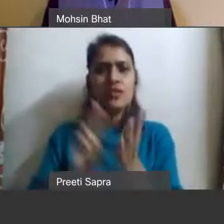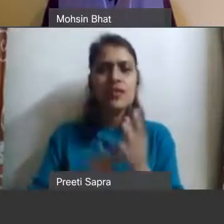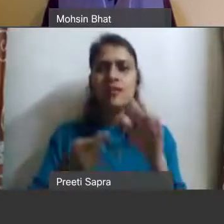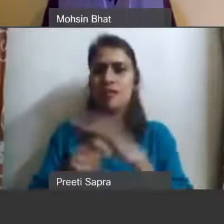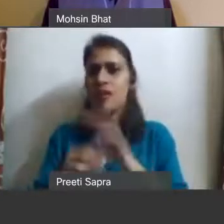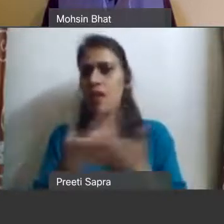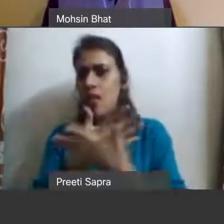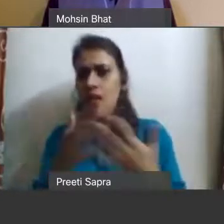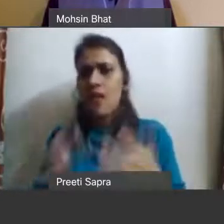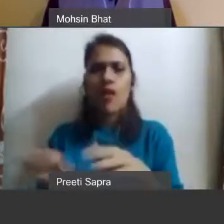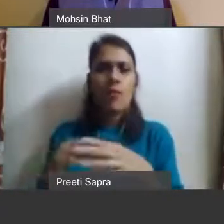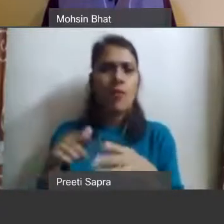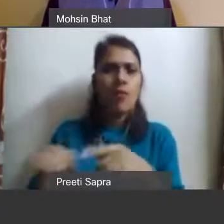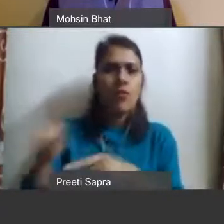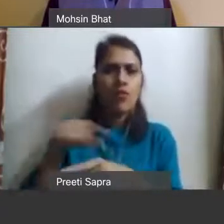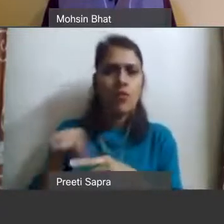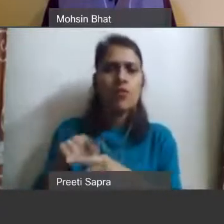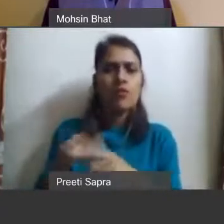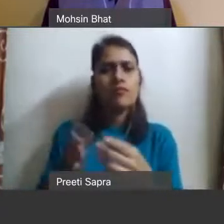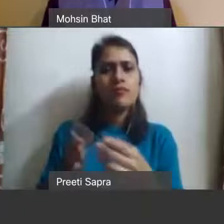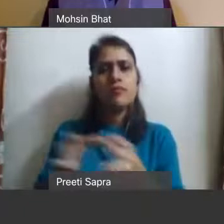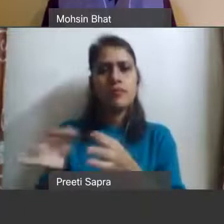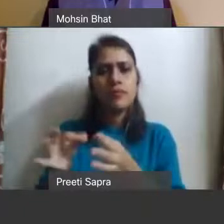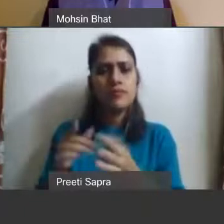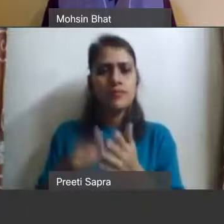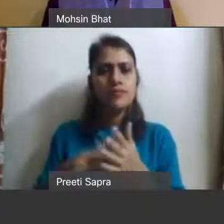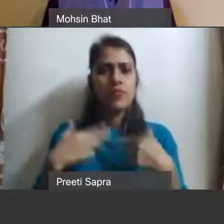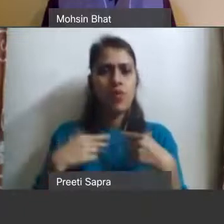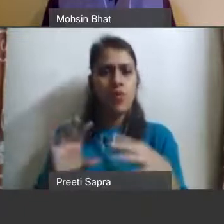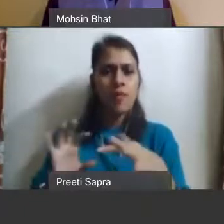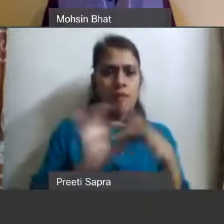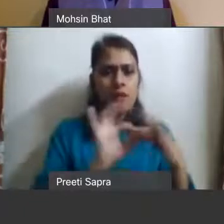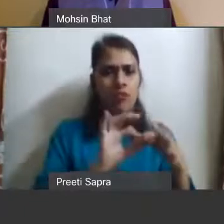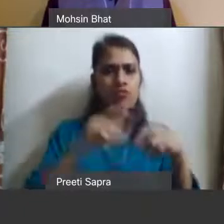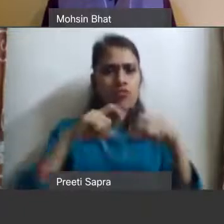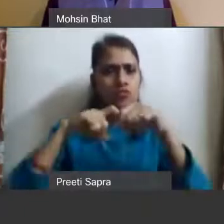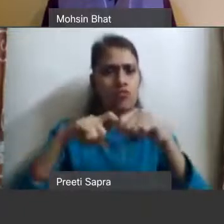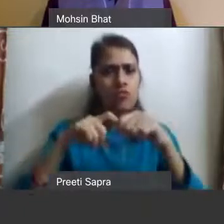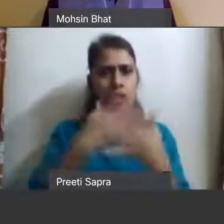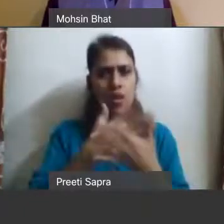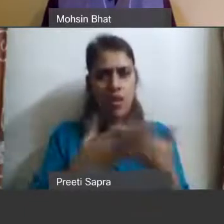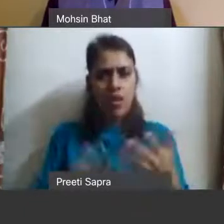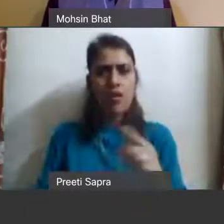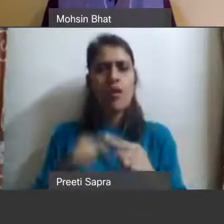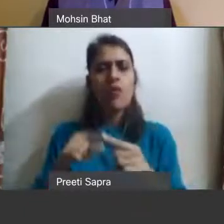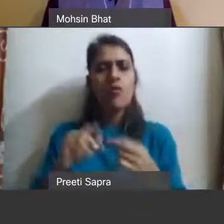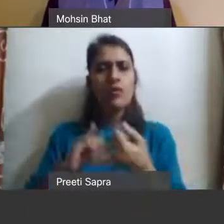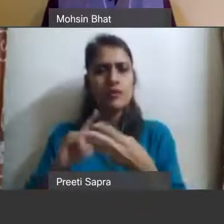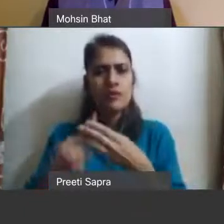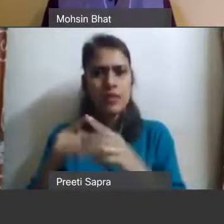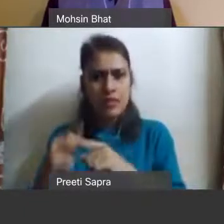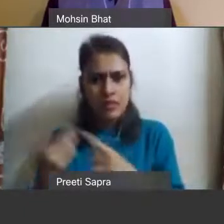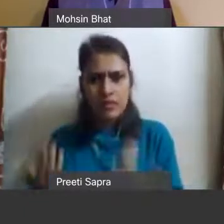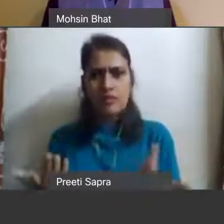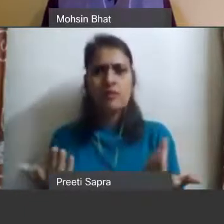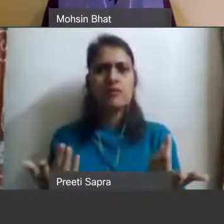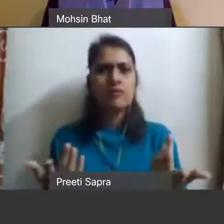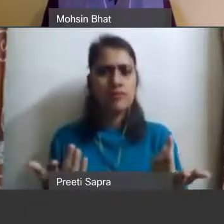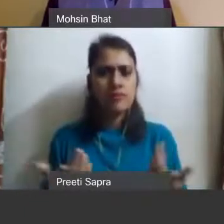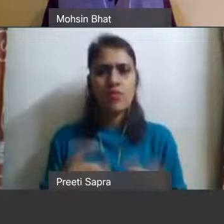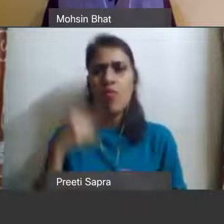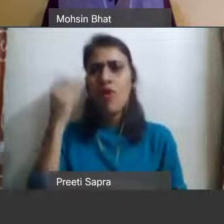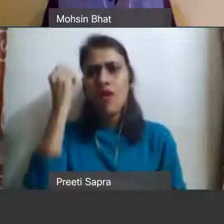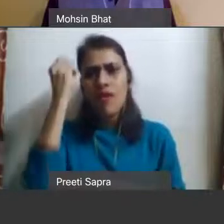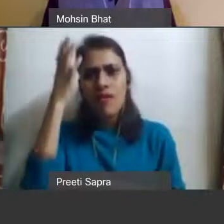was considerably involved with, which considerably involved the matter of discrimination on the grounds of sex. Those who are aware